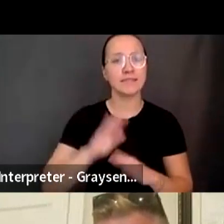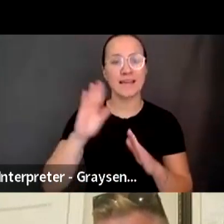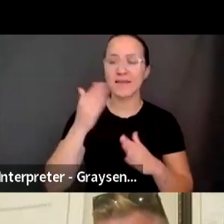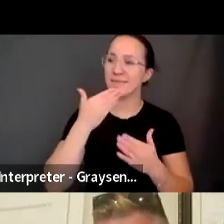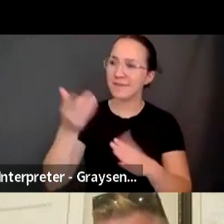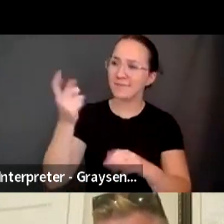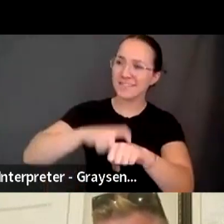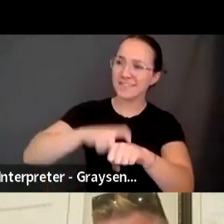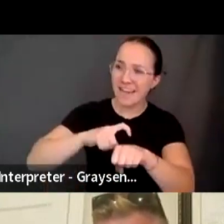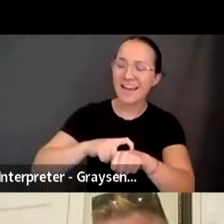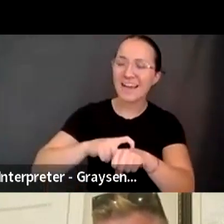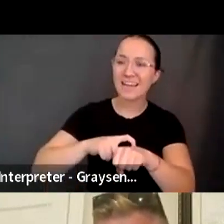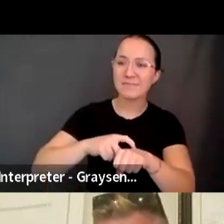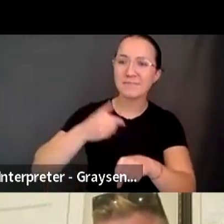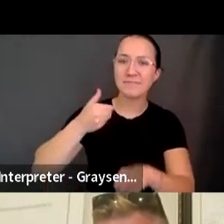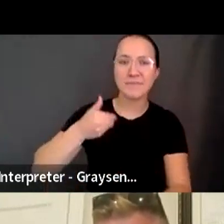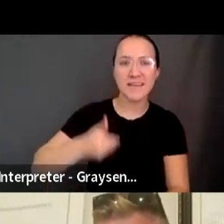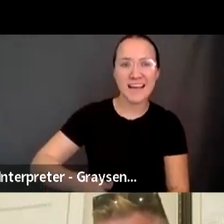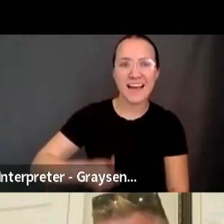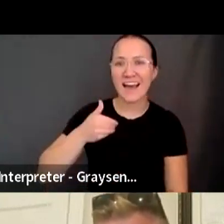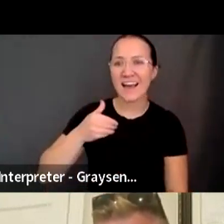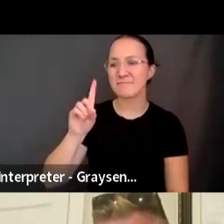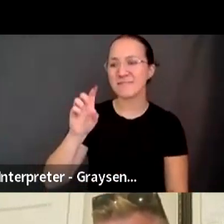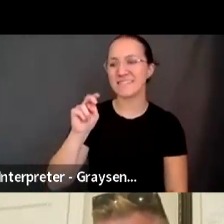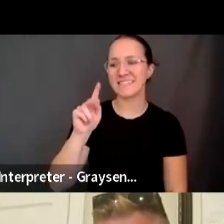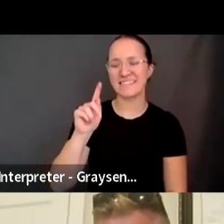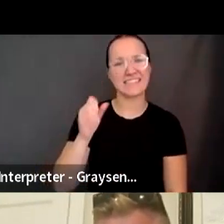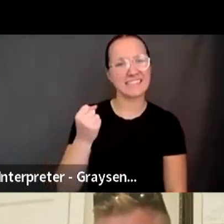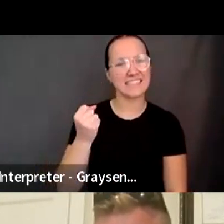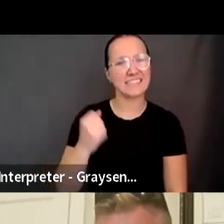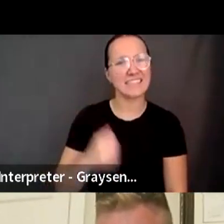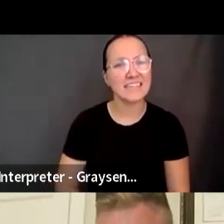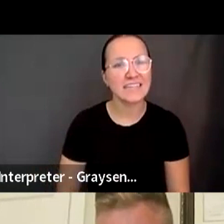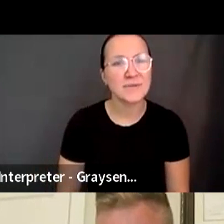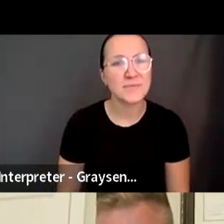time. I'm with Dennis. You're through. But